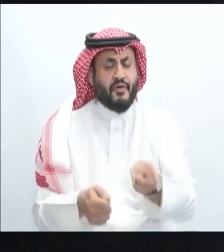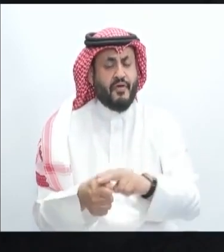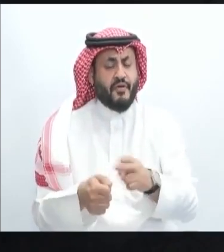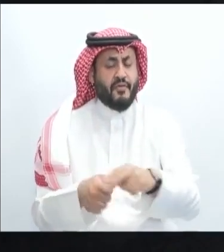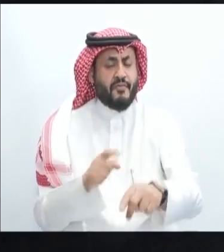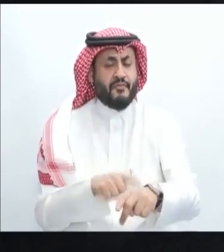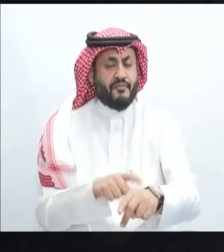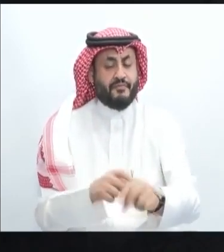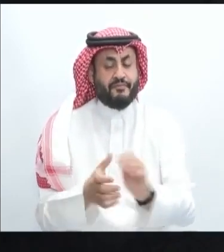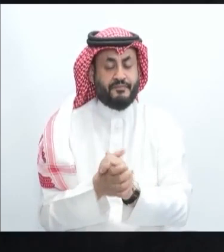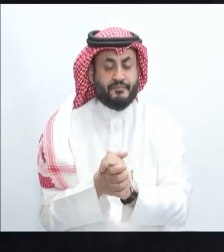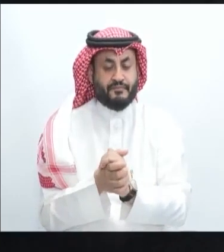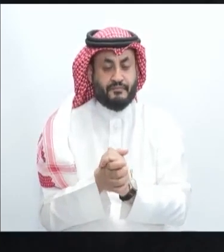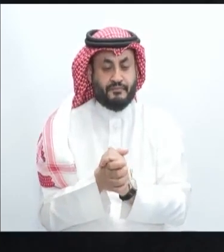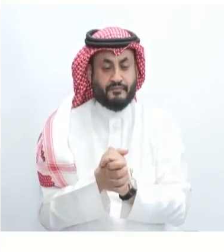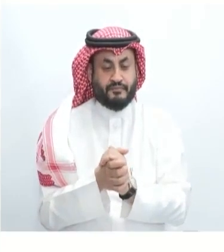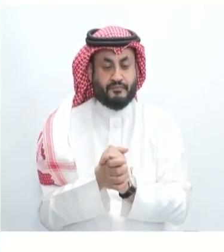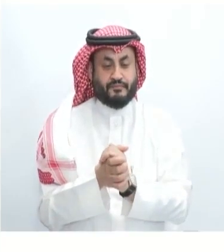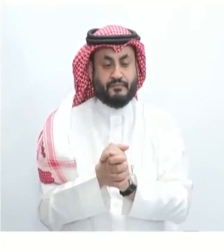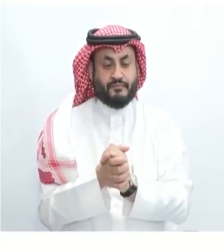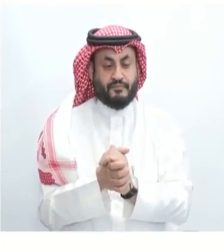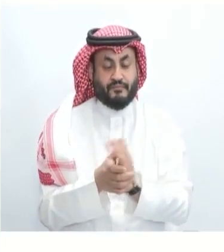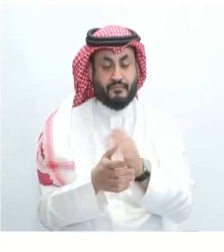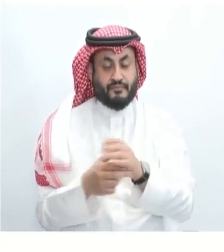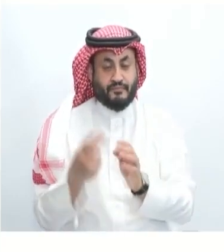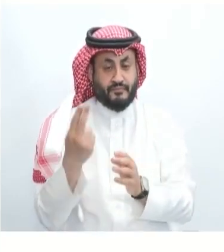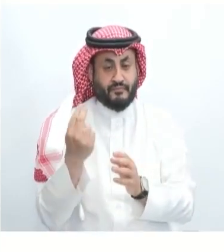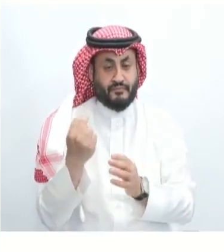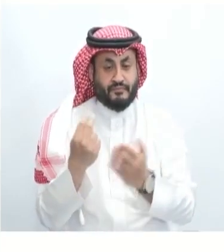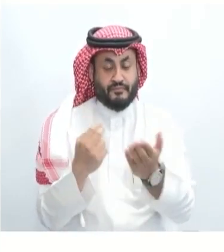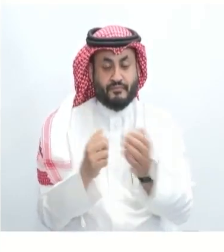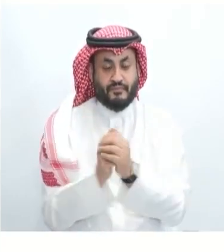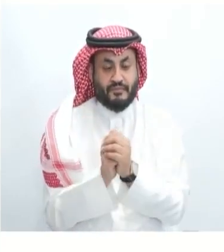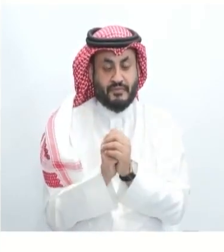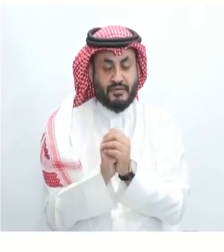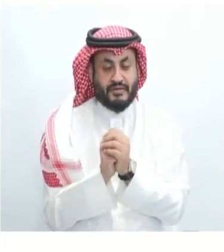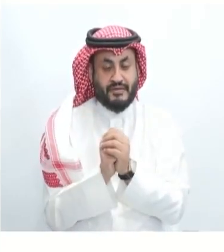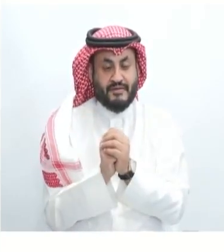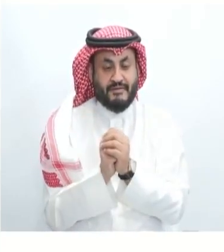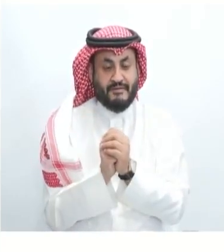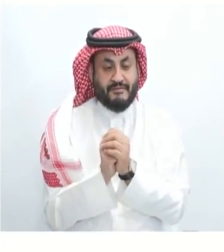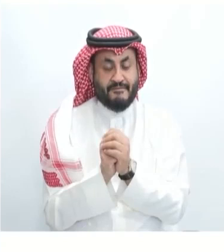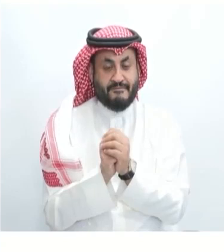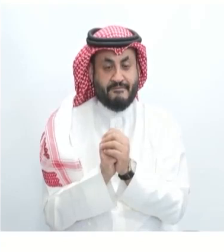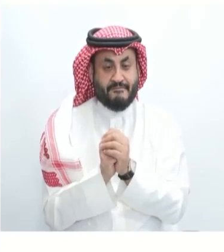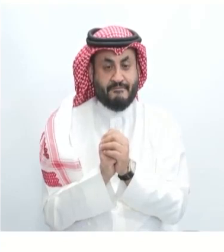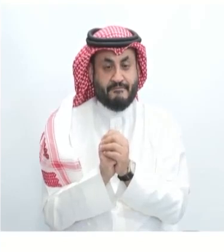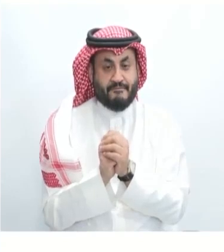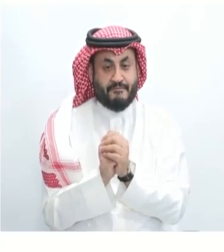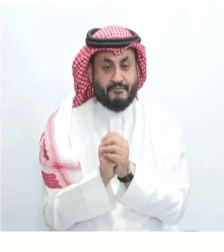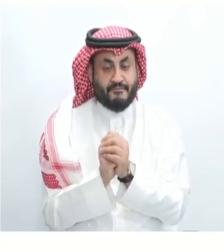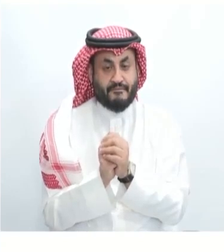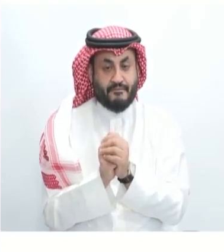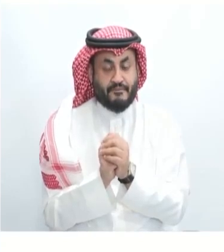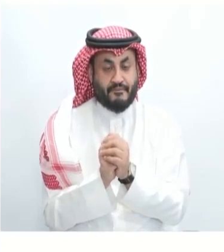much time on your computer games. And finally, one of the bad things that you should not do is number